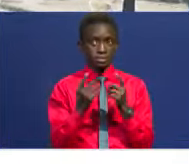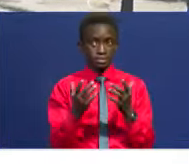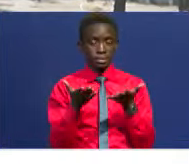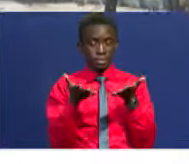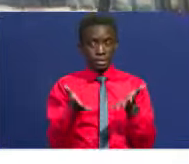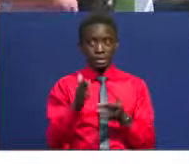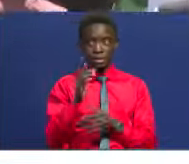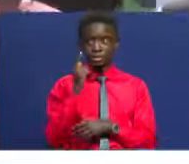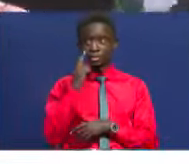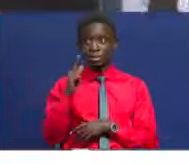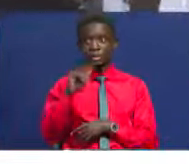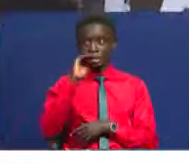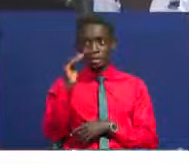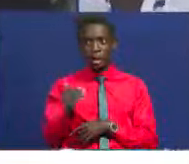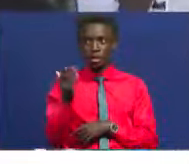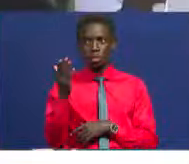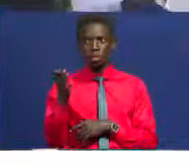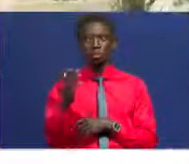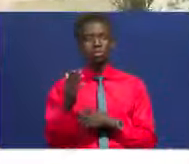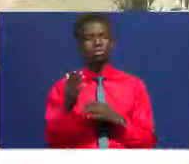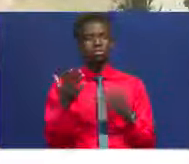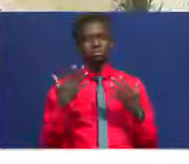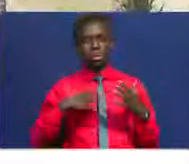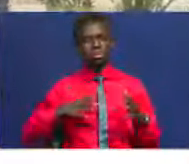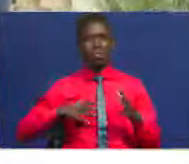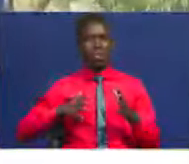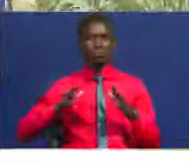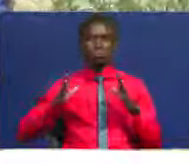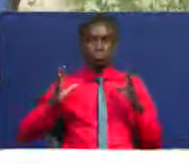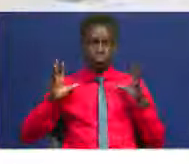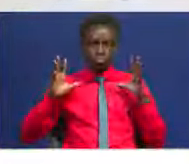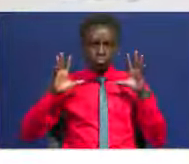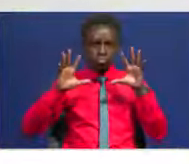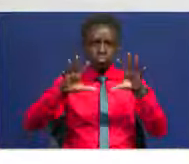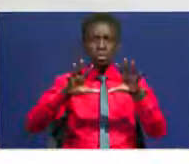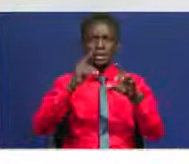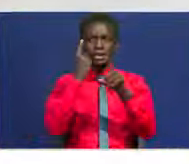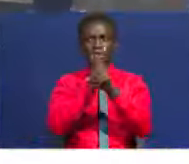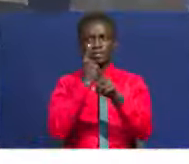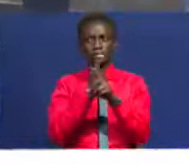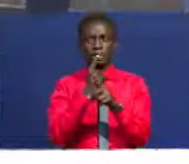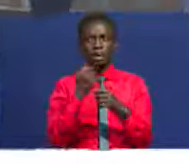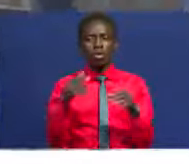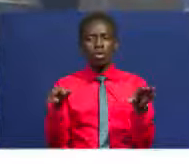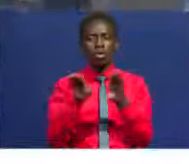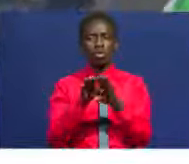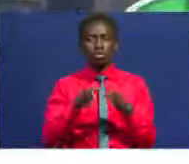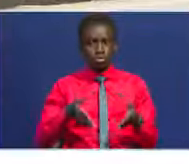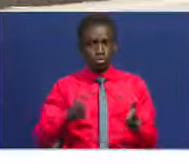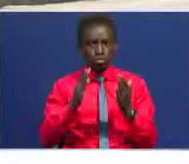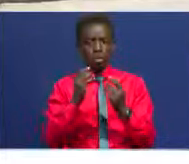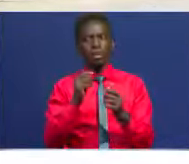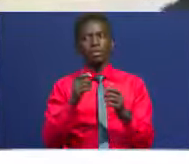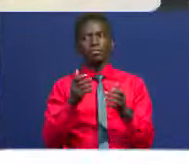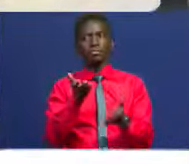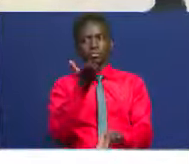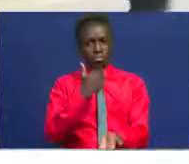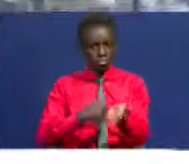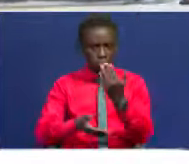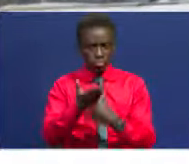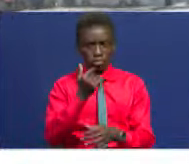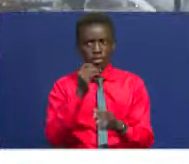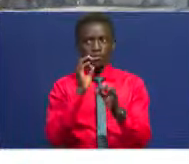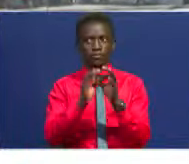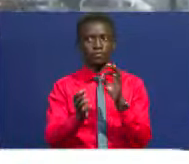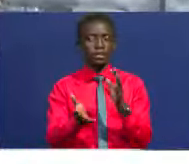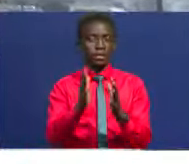day remained deserted as protesters converged in different parts of the town, closing major roads and burning tires on the roadside.